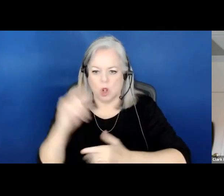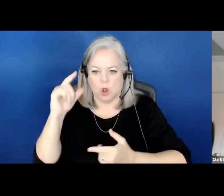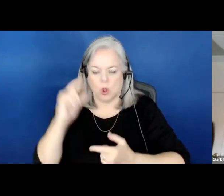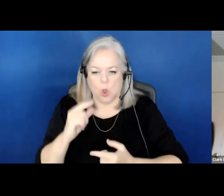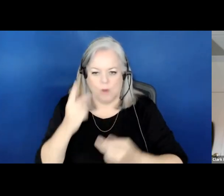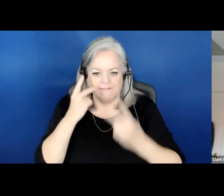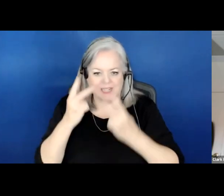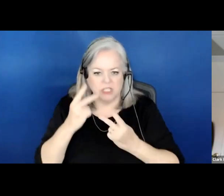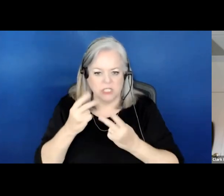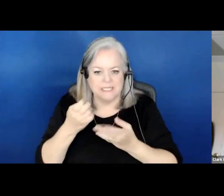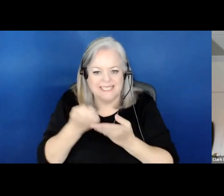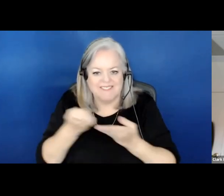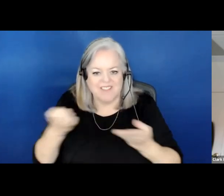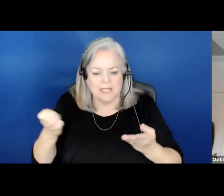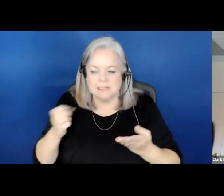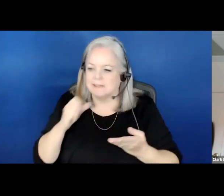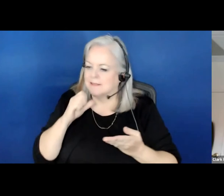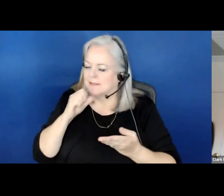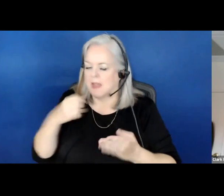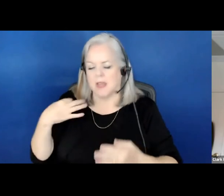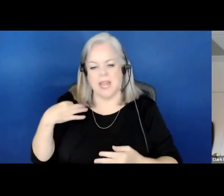eligible for Medicare coverage.